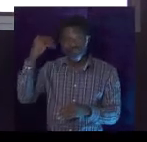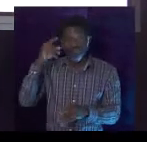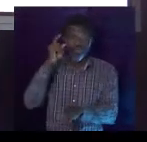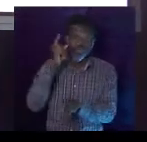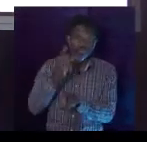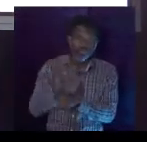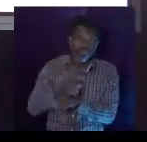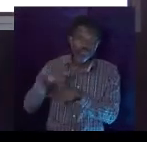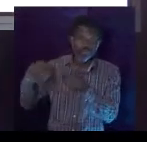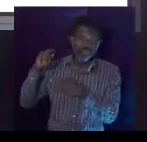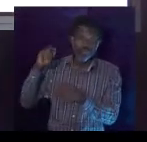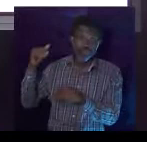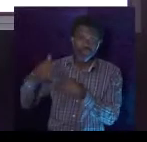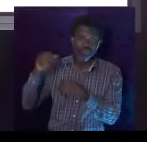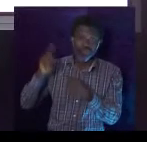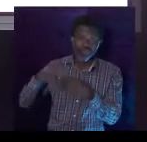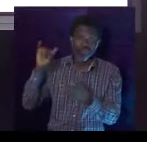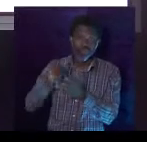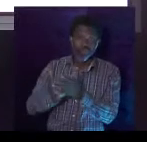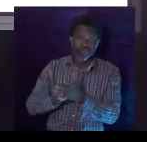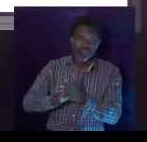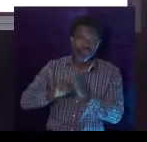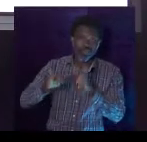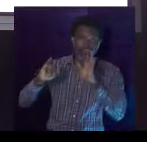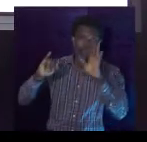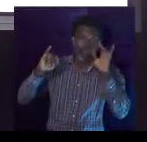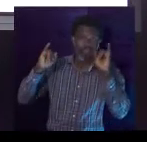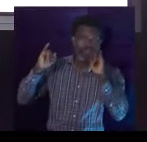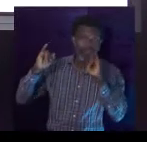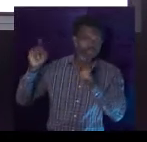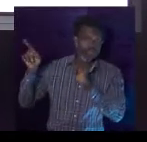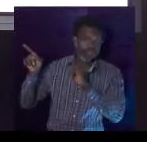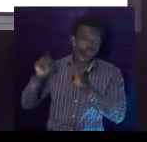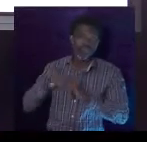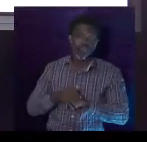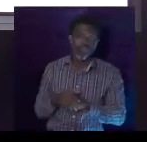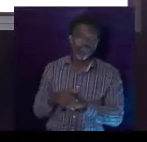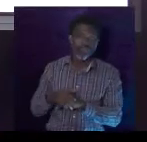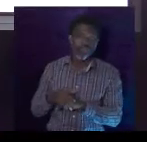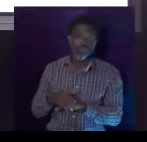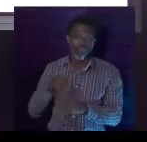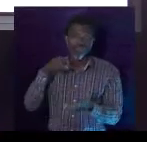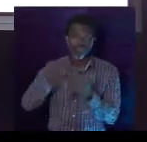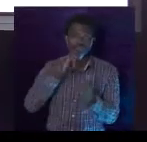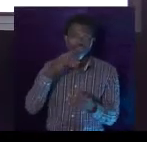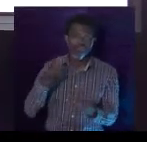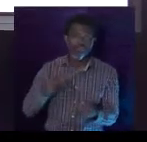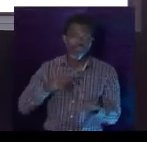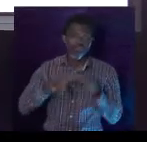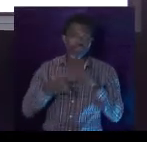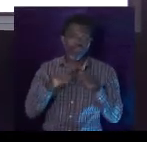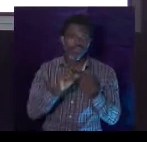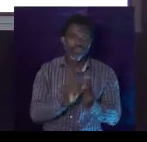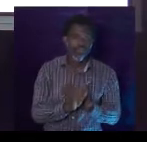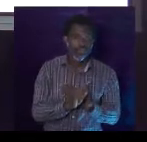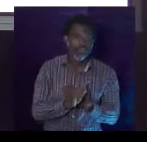of water on both sides, and you will always remember 100 to 180. Now, this is the